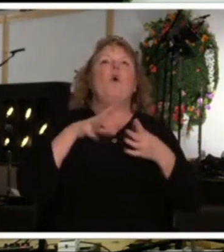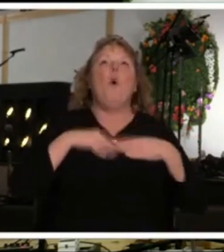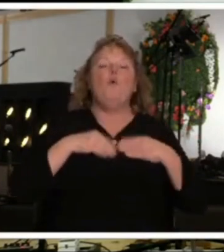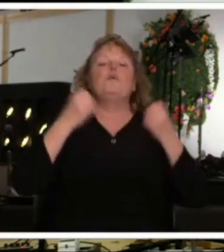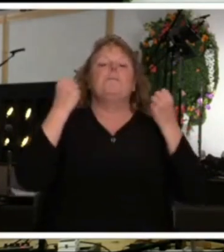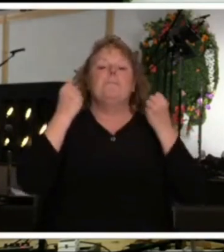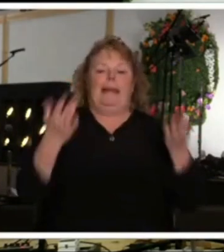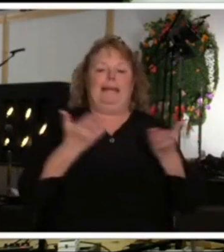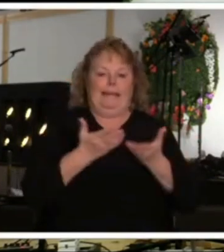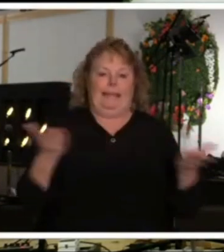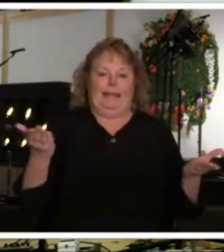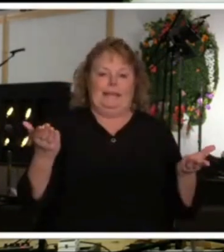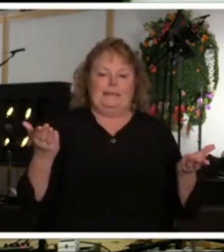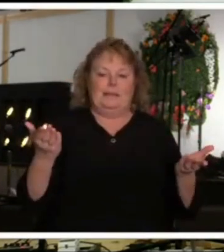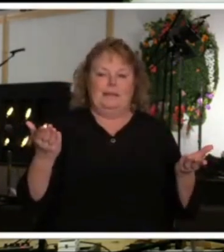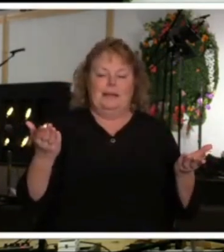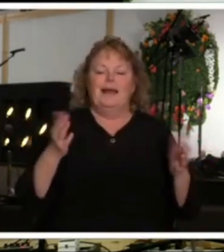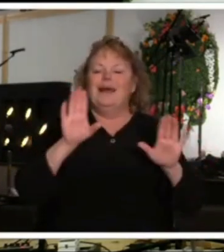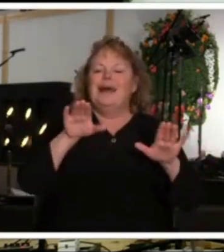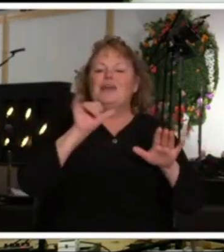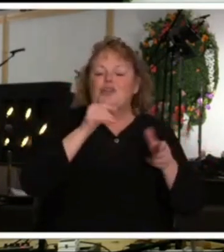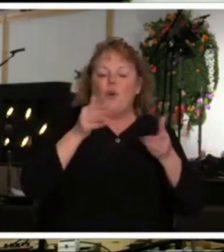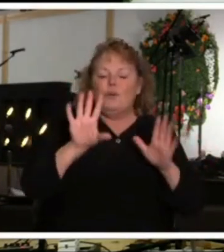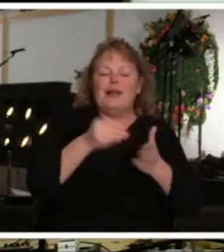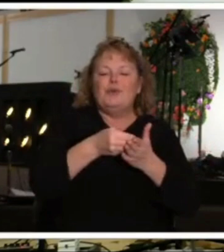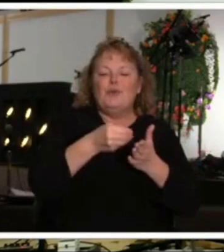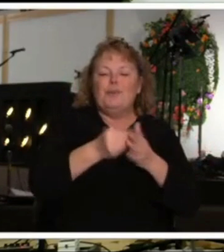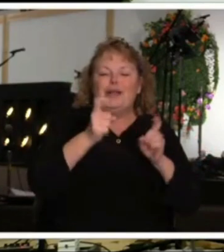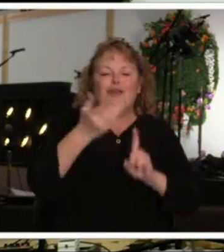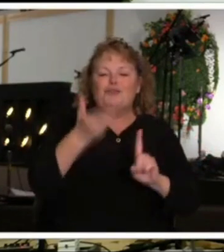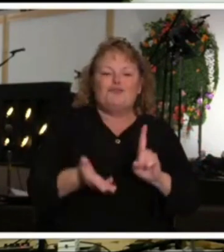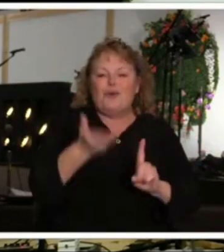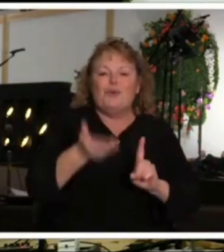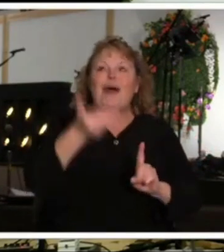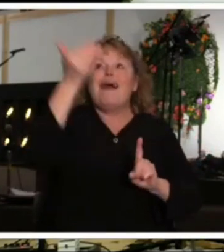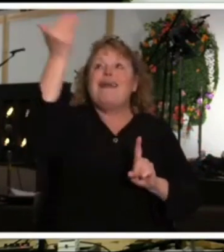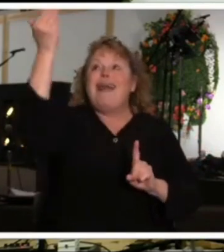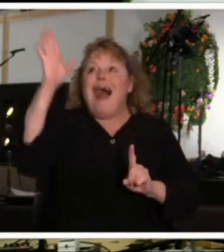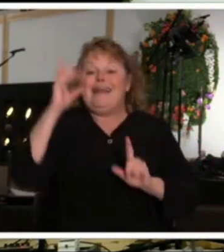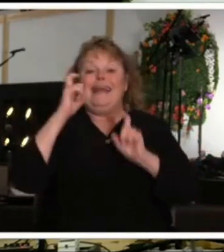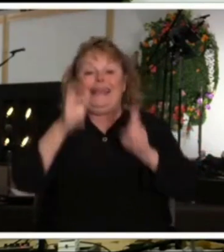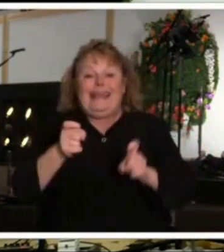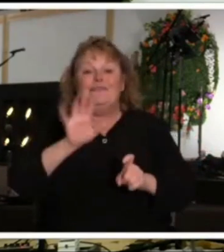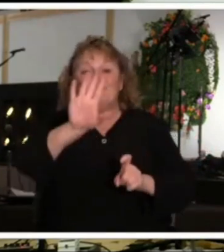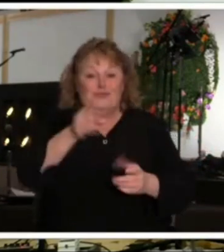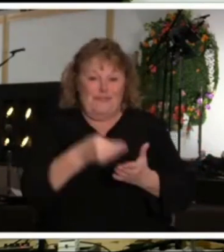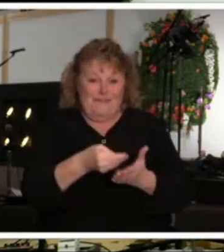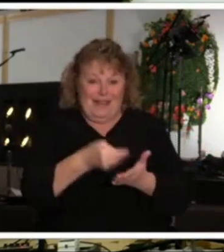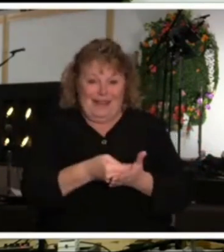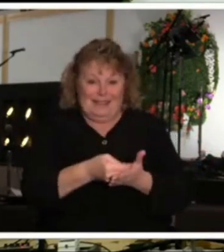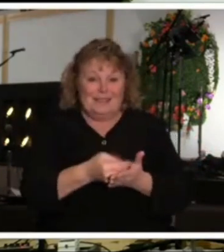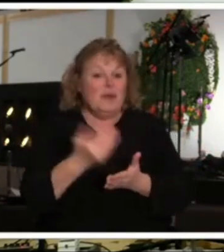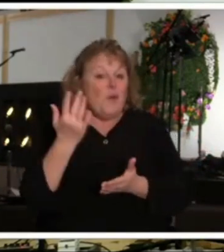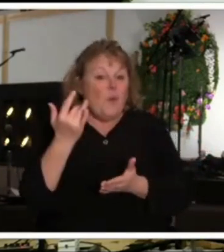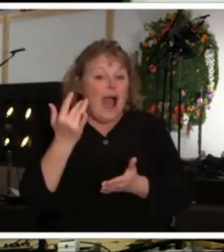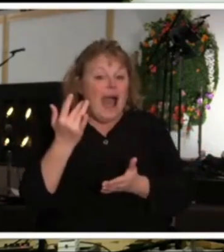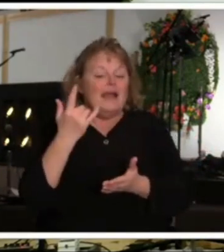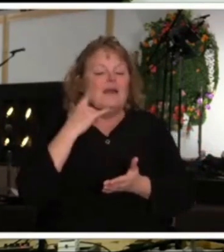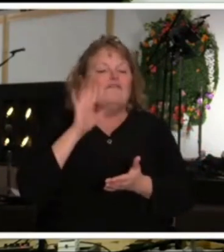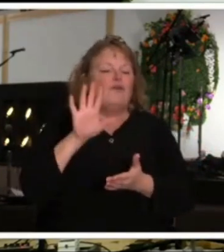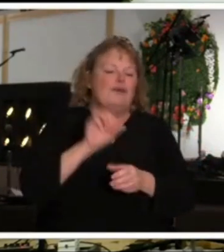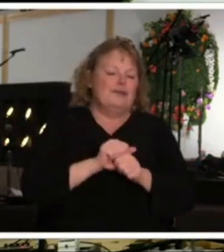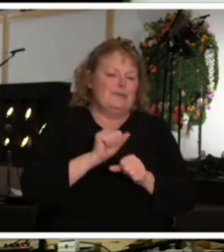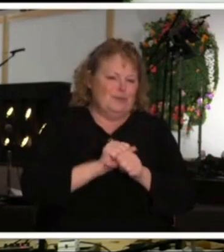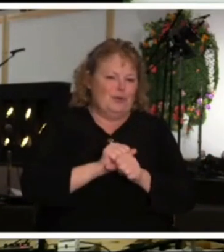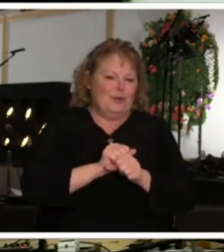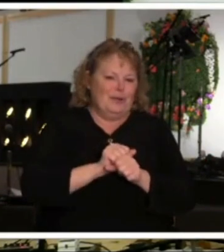Do not let your finances control you. God gives you finances ultimately for his work. And part